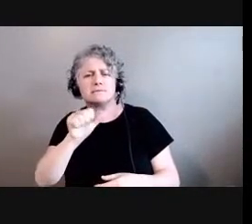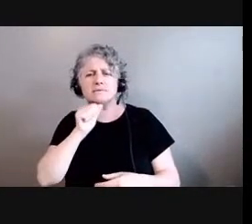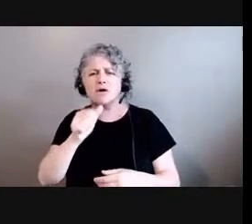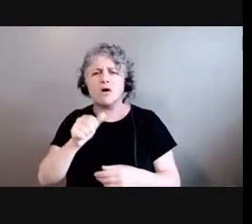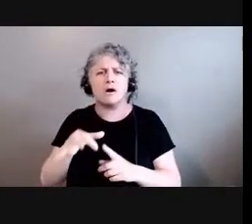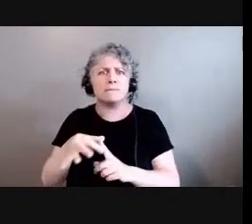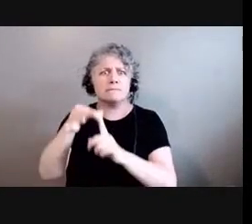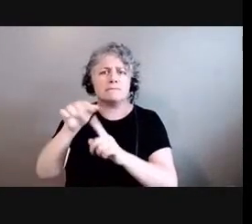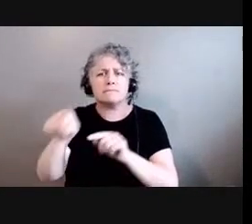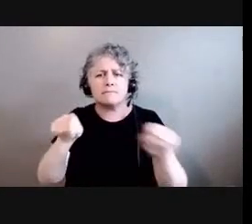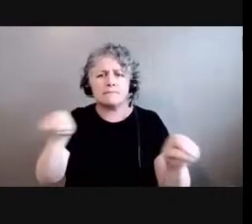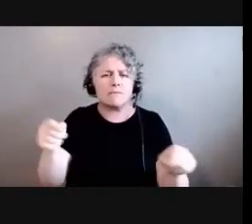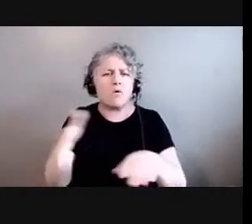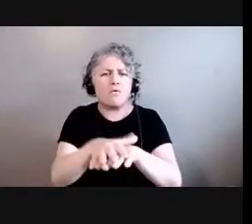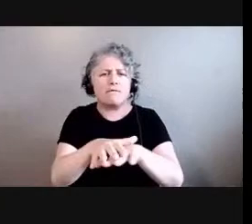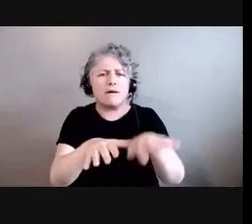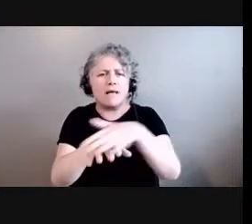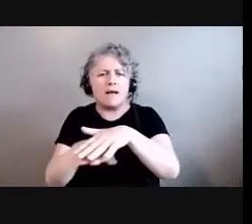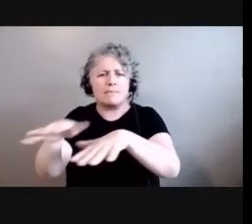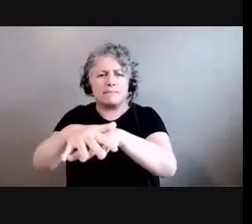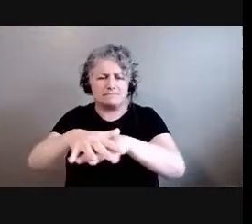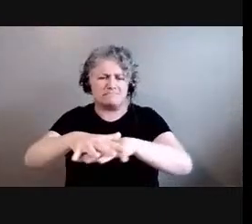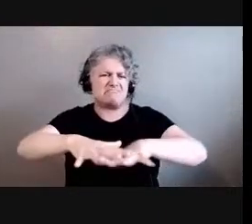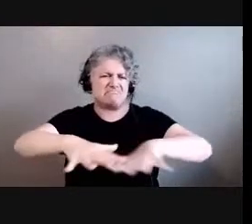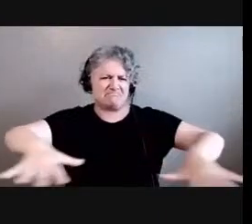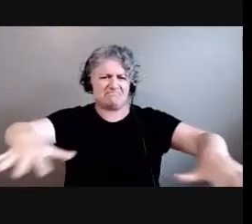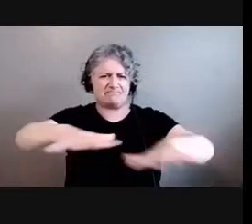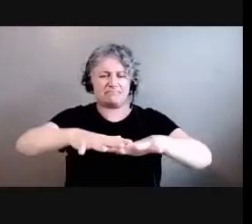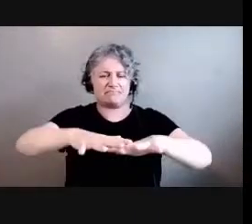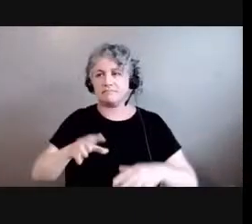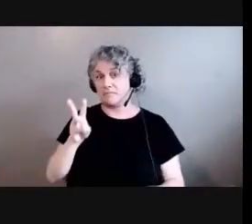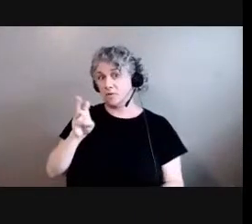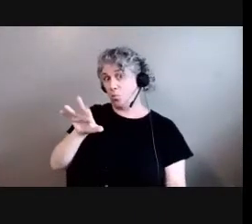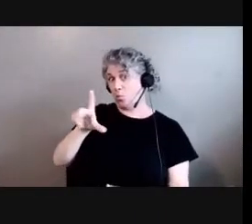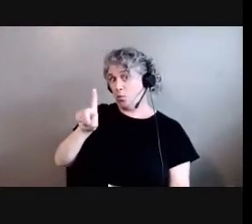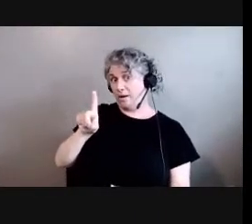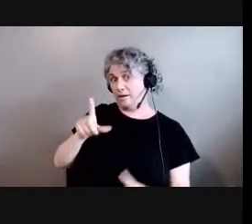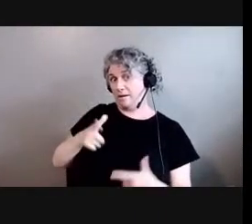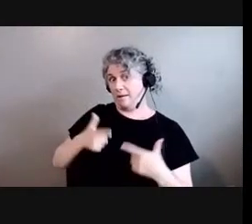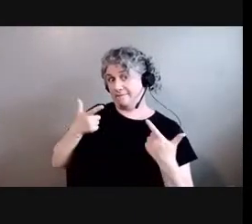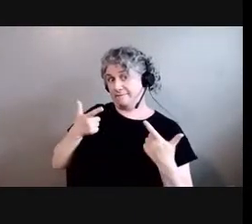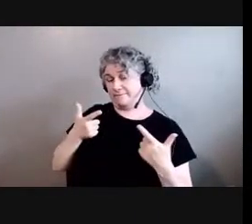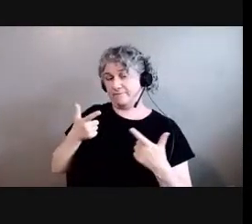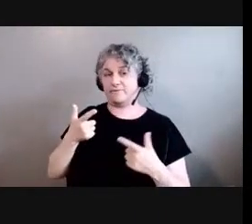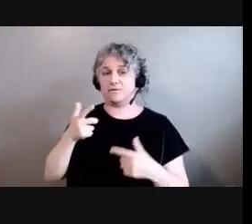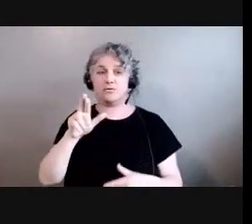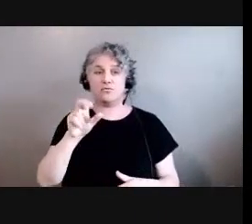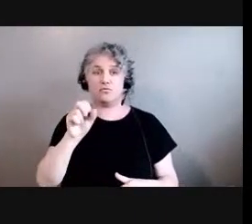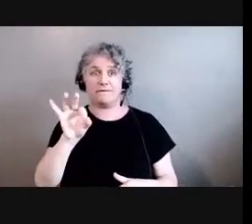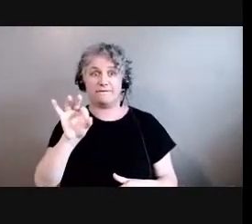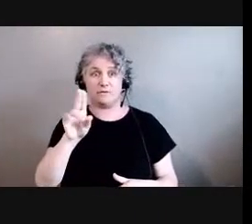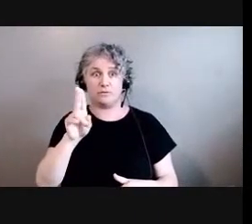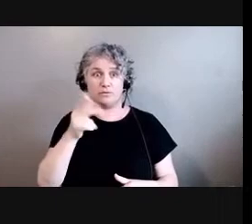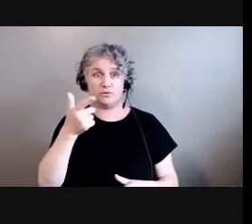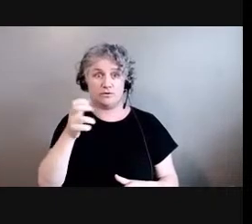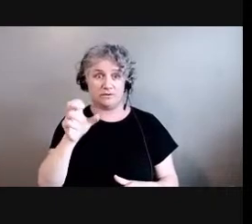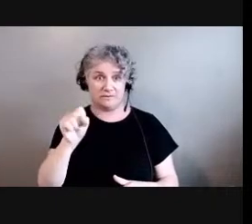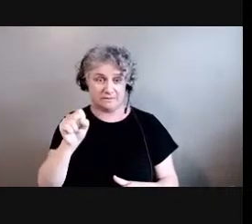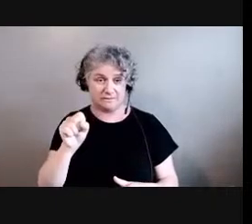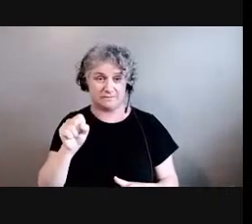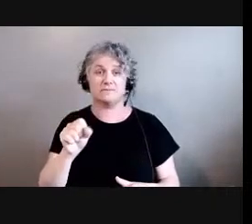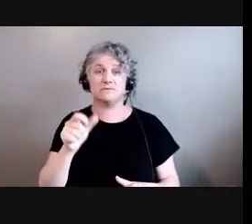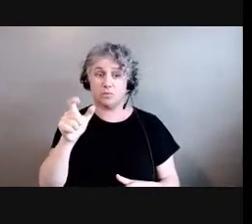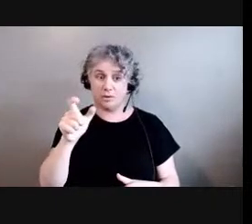can overlap. There are wildlife refuges, 21 of them statewide, and there are Bureau of